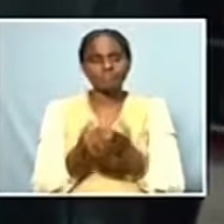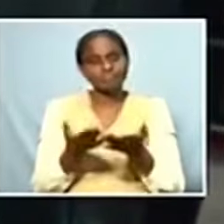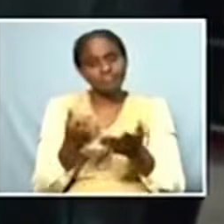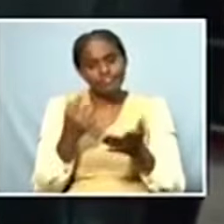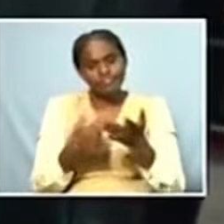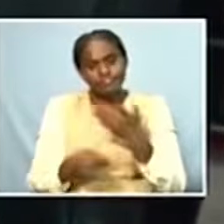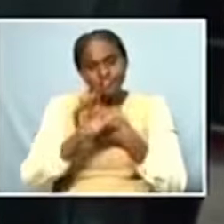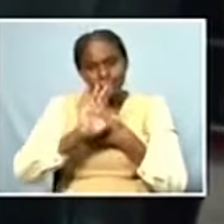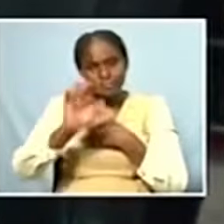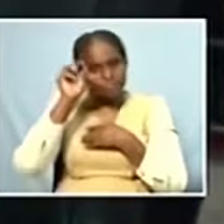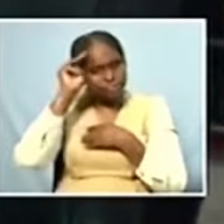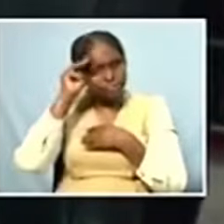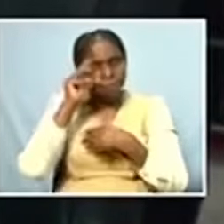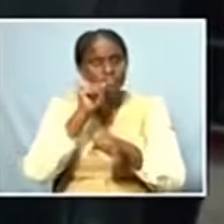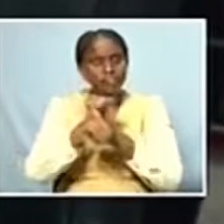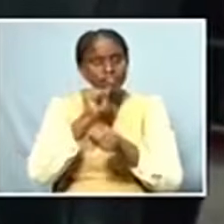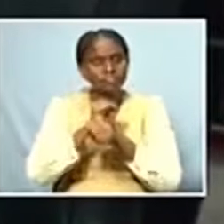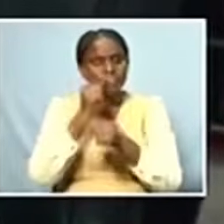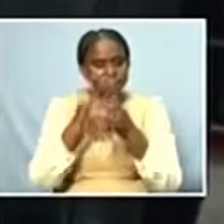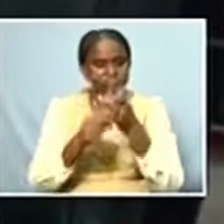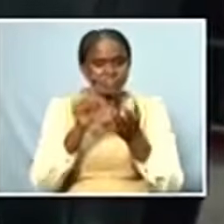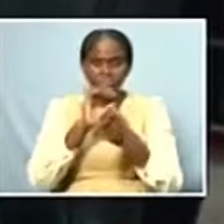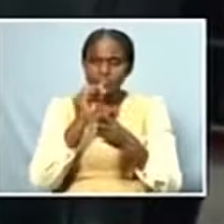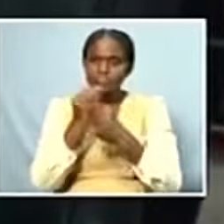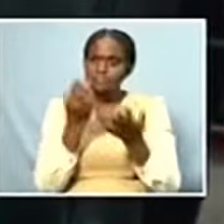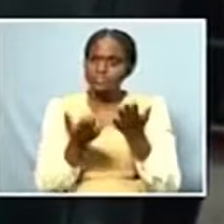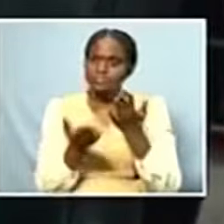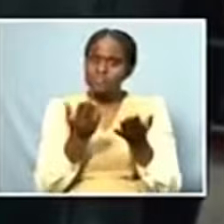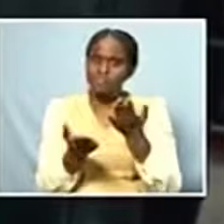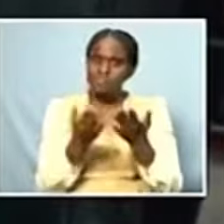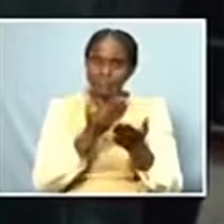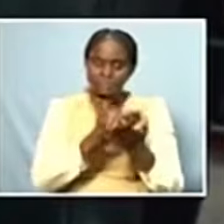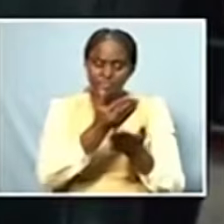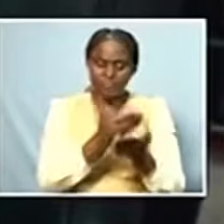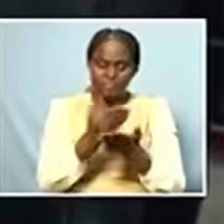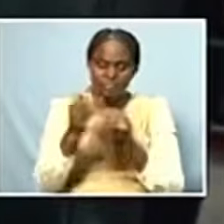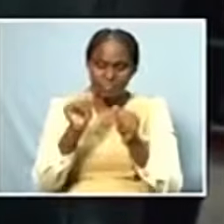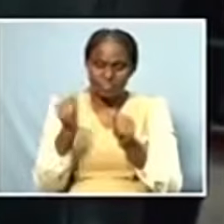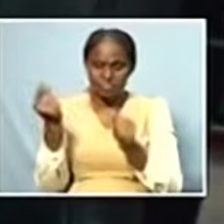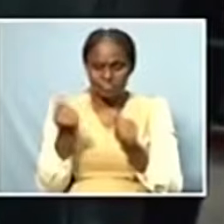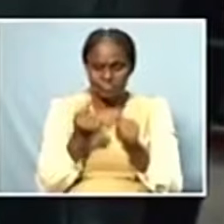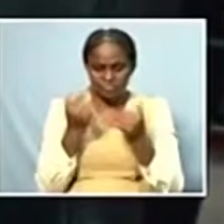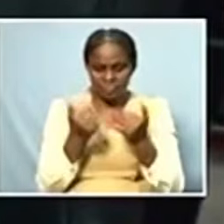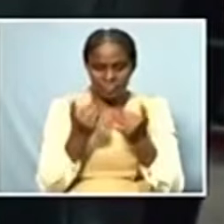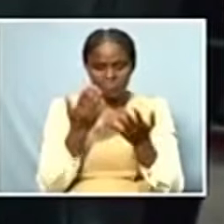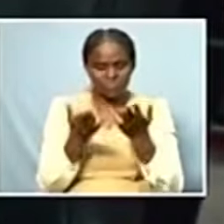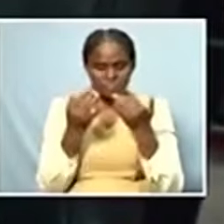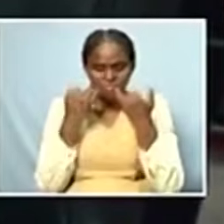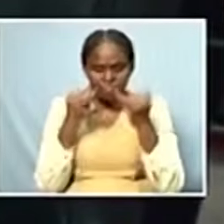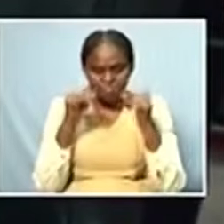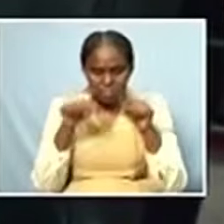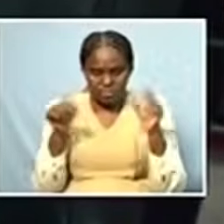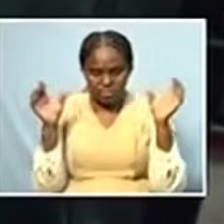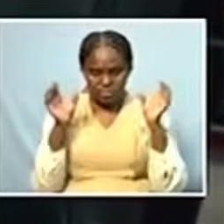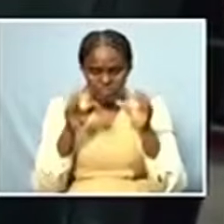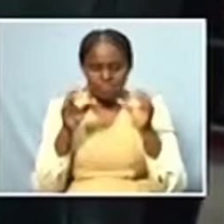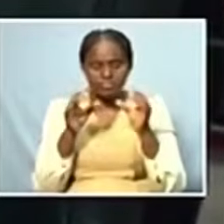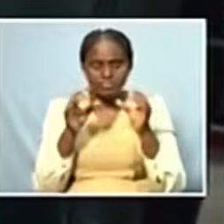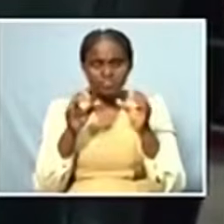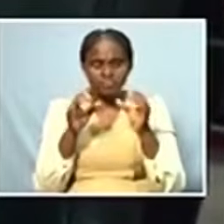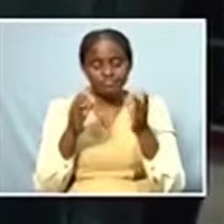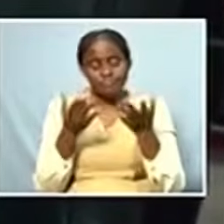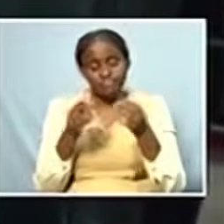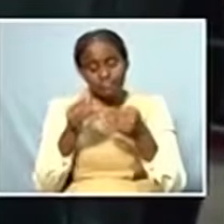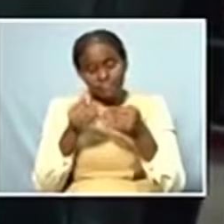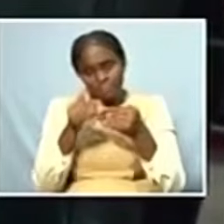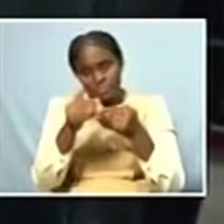What is your ministry doing? Or maybe procurement can come forward to maybe tell this committee that